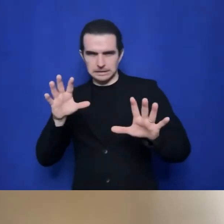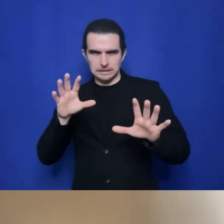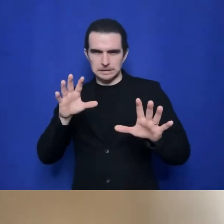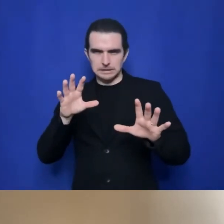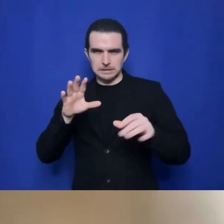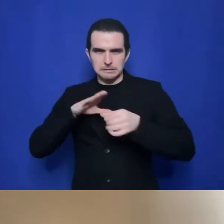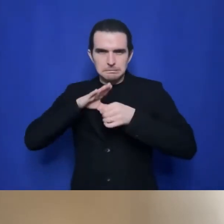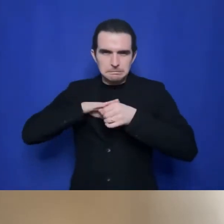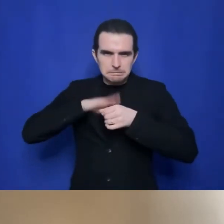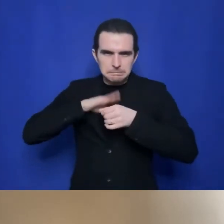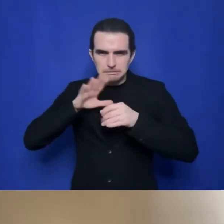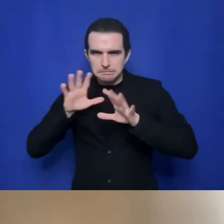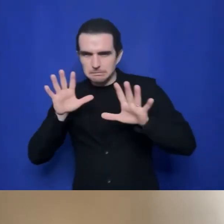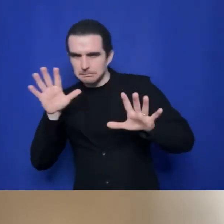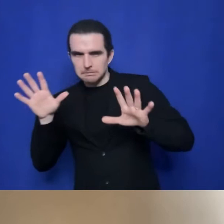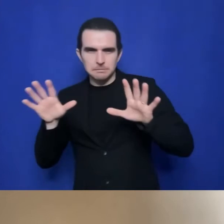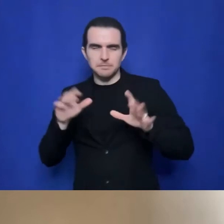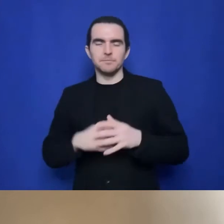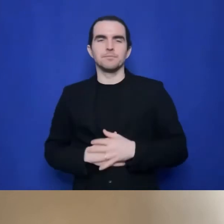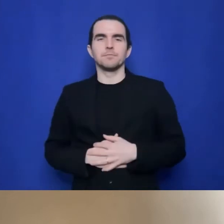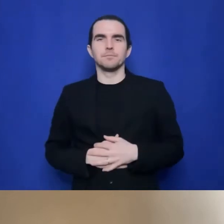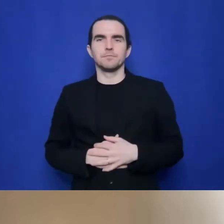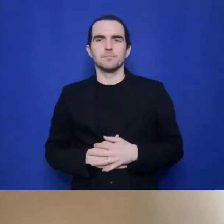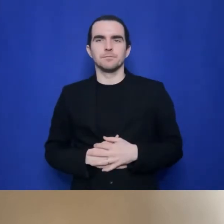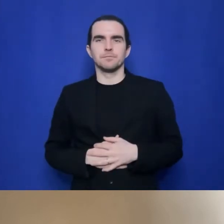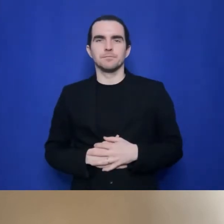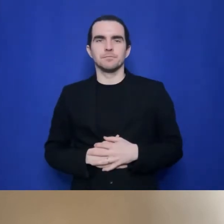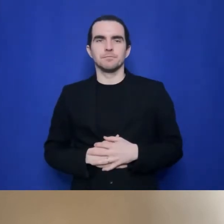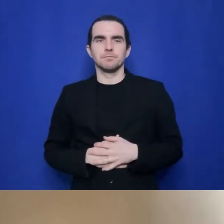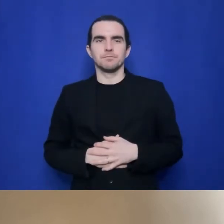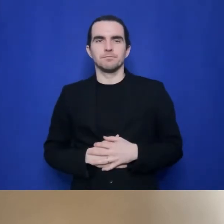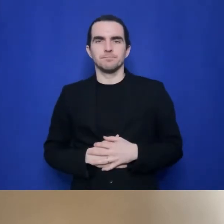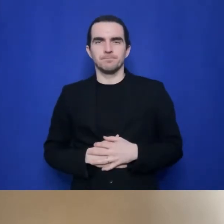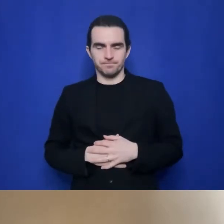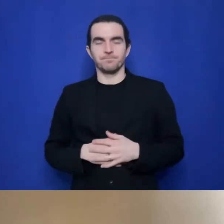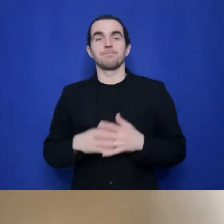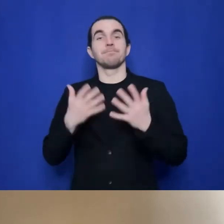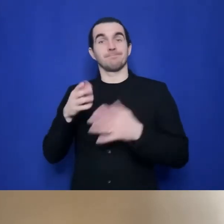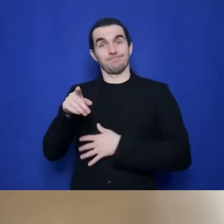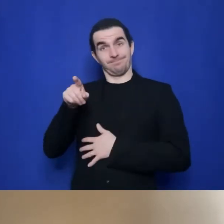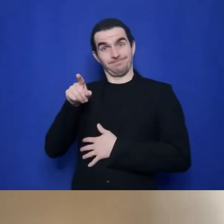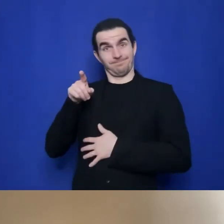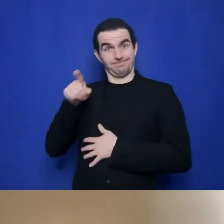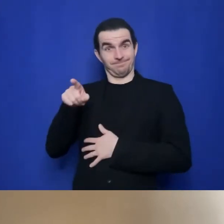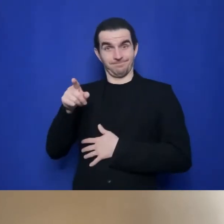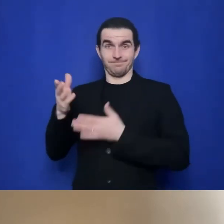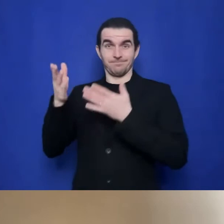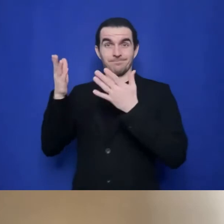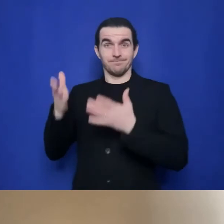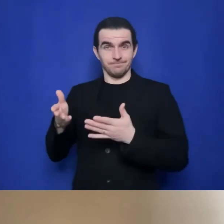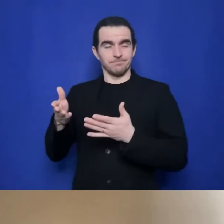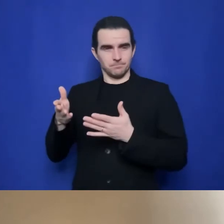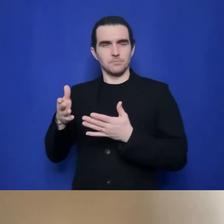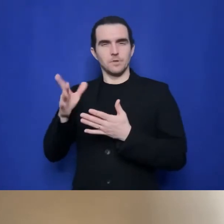Amelia O'Hare is a specialist in NSC HAPD, which is the